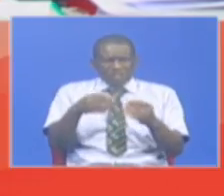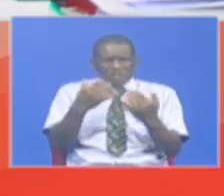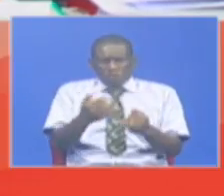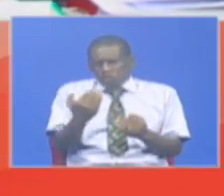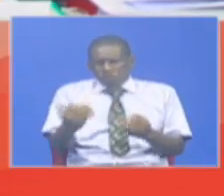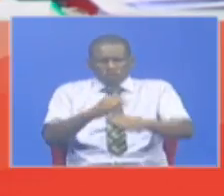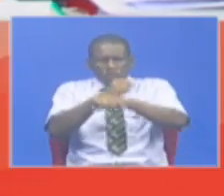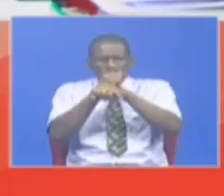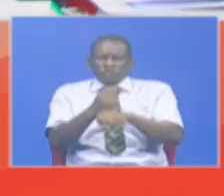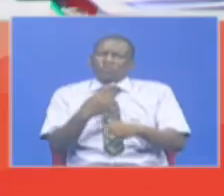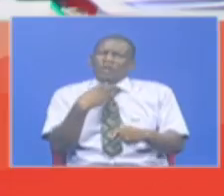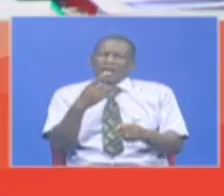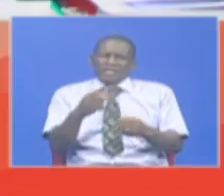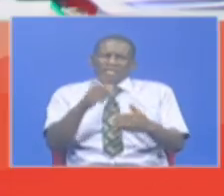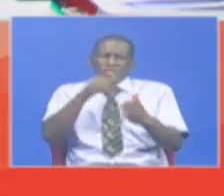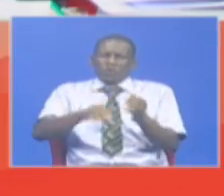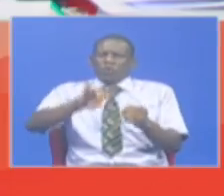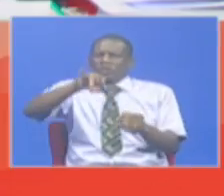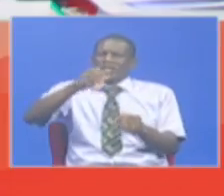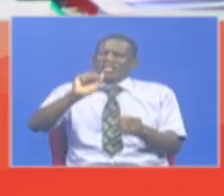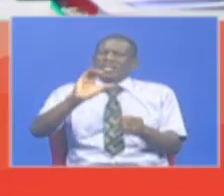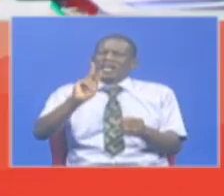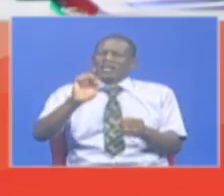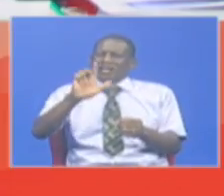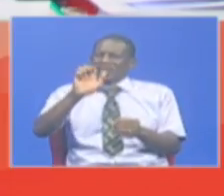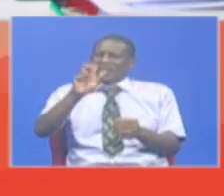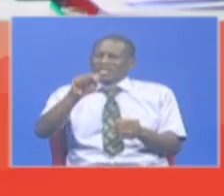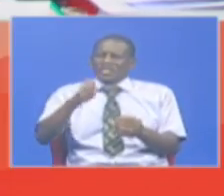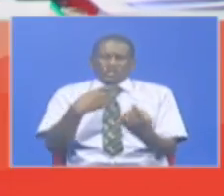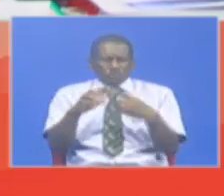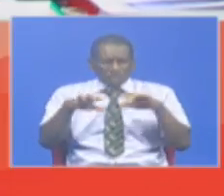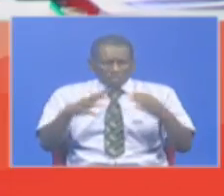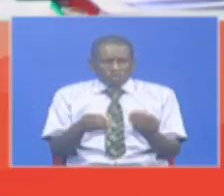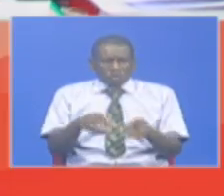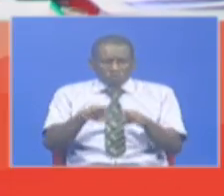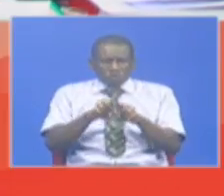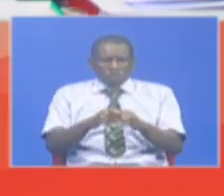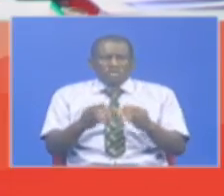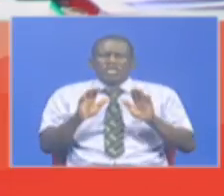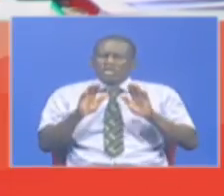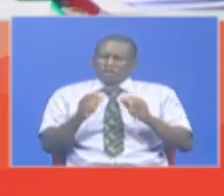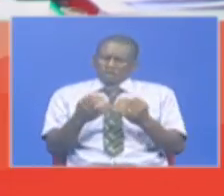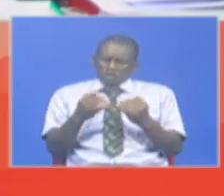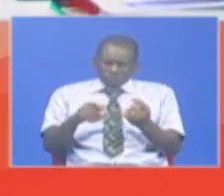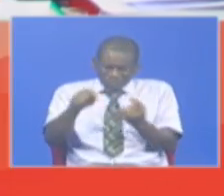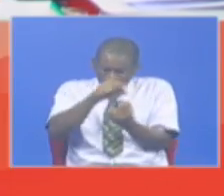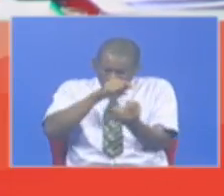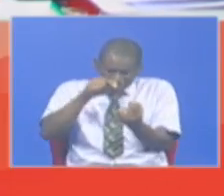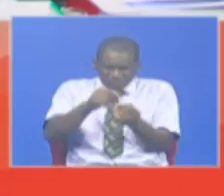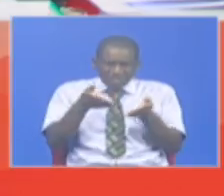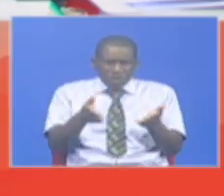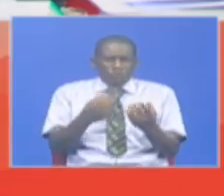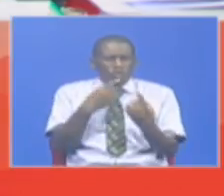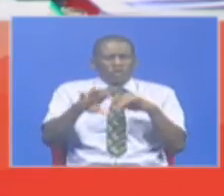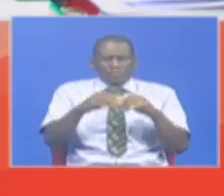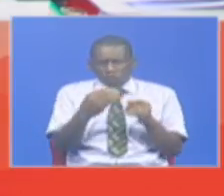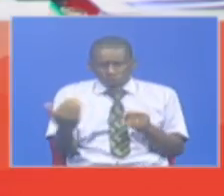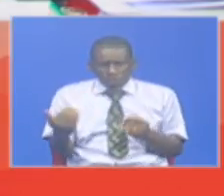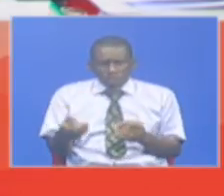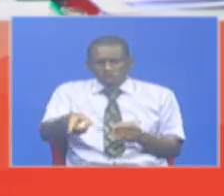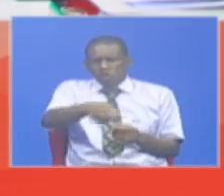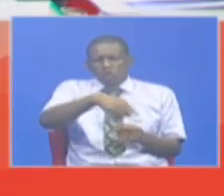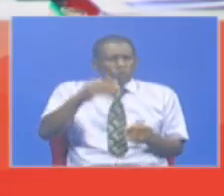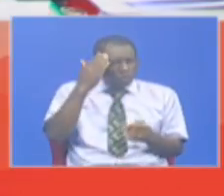and you'll answer what Jacqueline is raising as well. But critically right now, since we're talking about children, we know